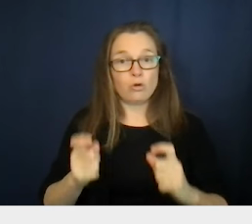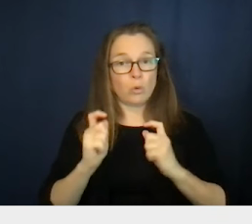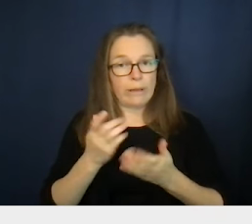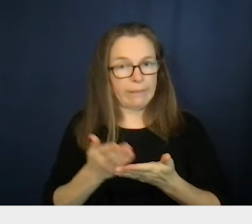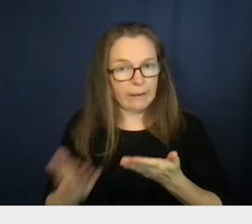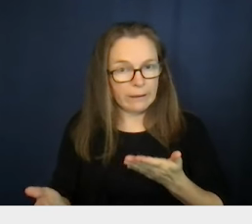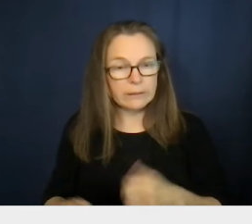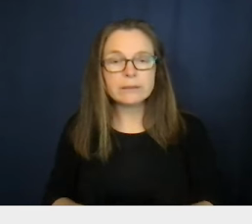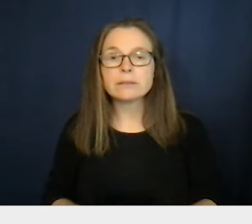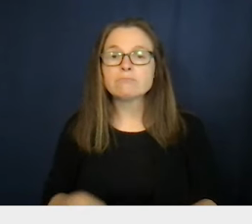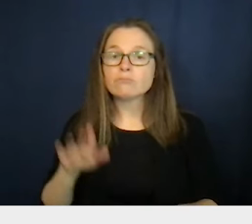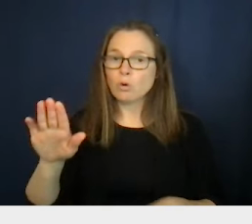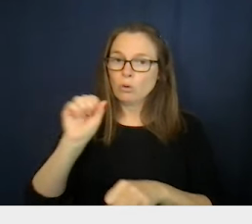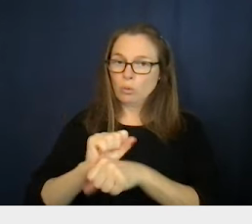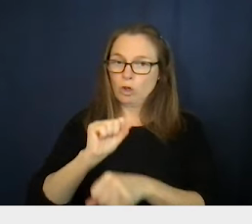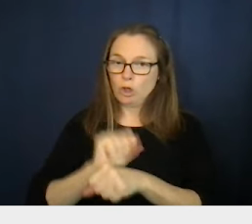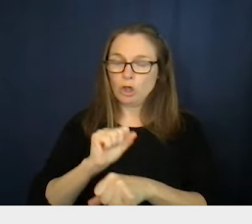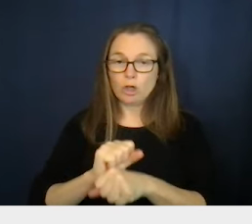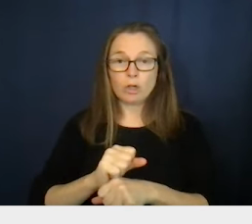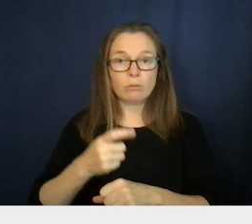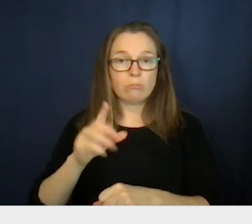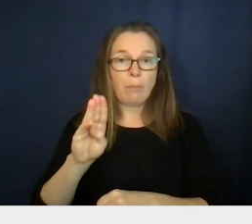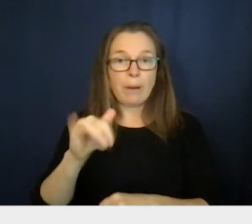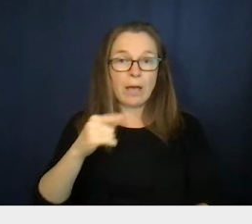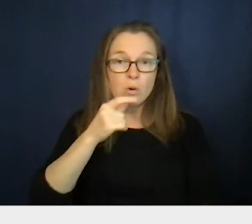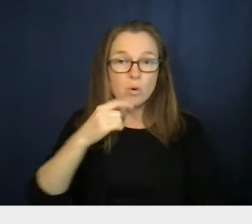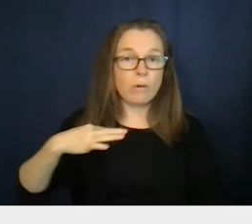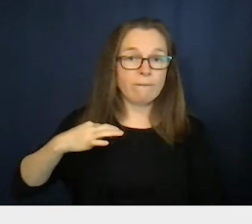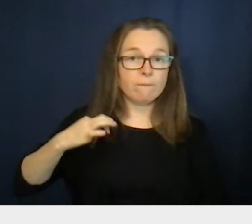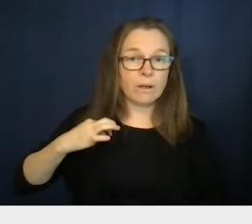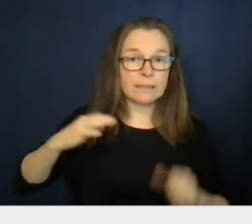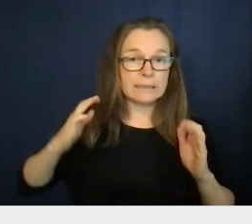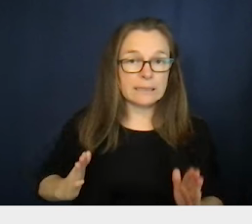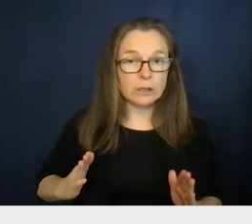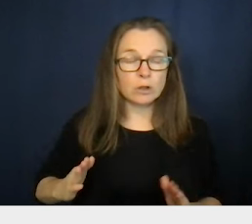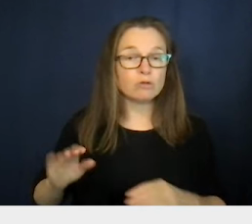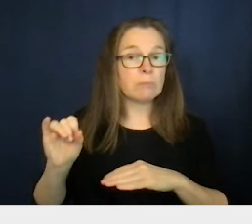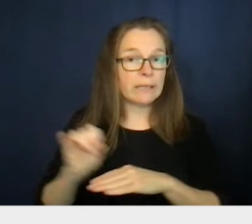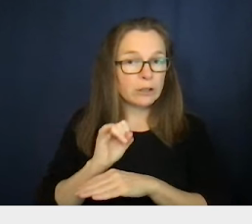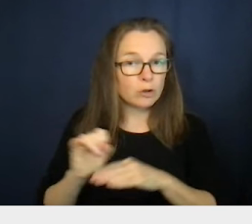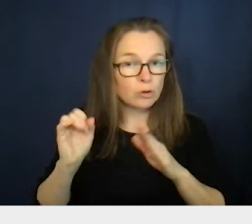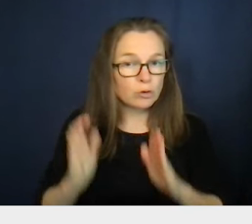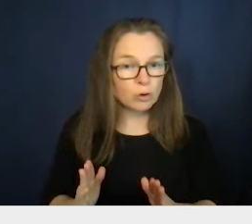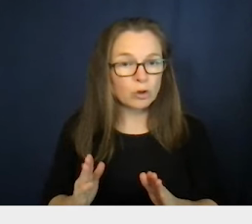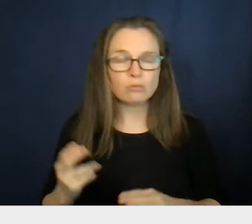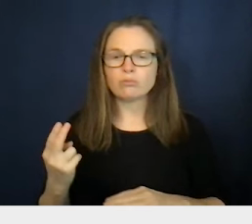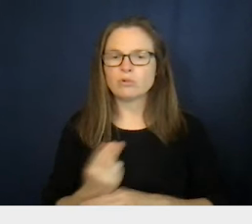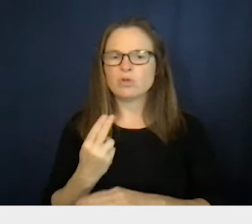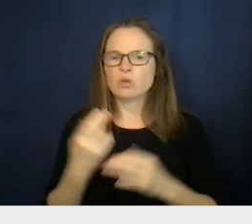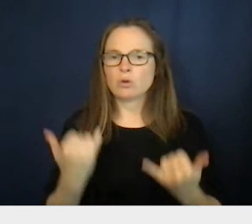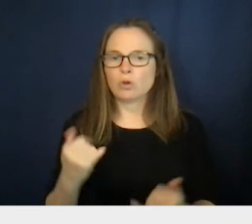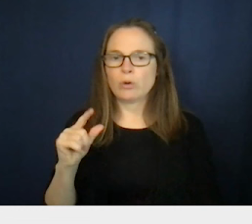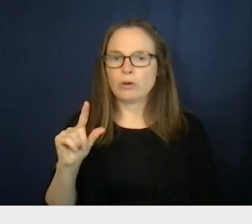supplies, work performed by volunteers or interns, and we use the current